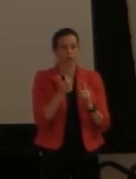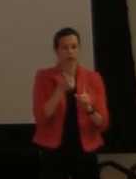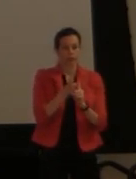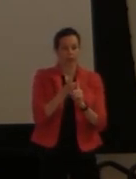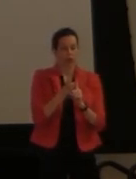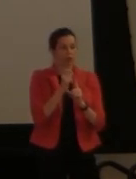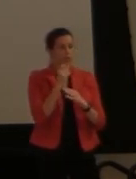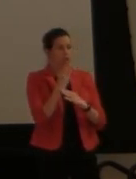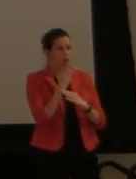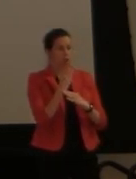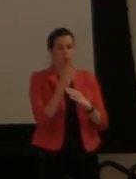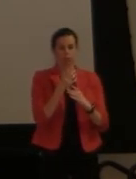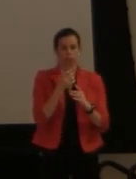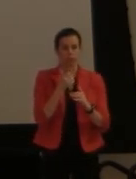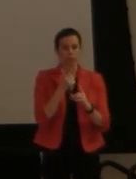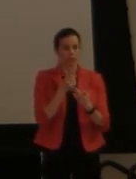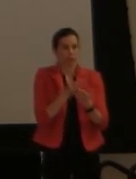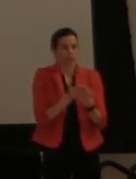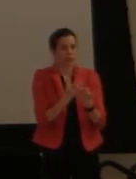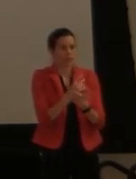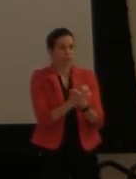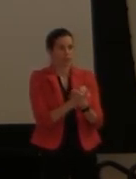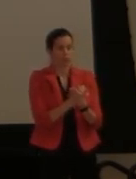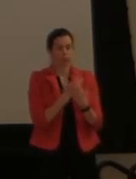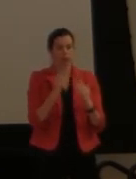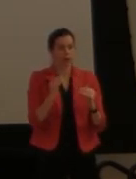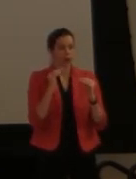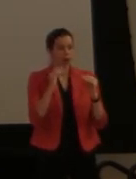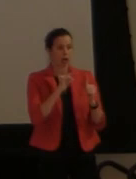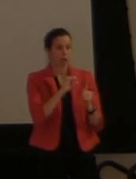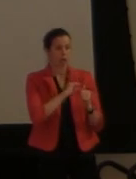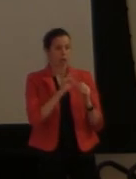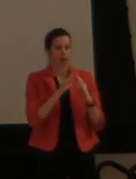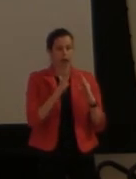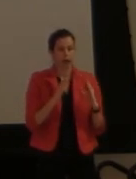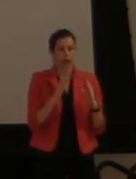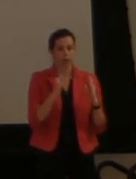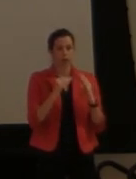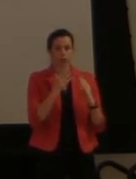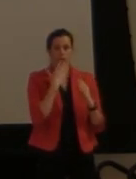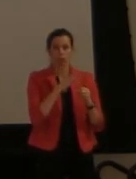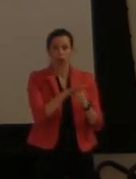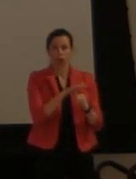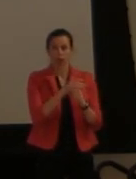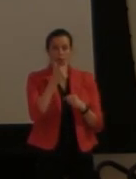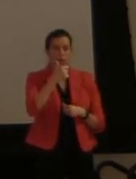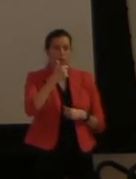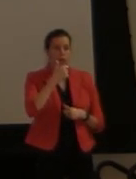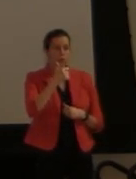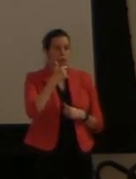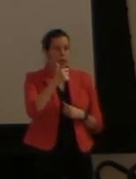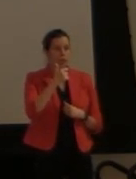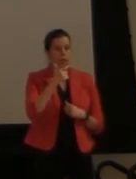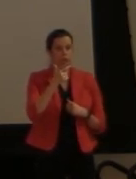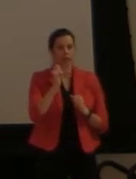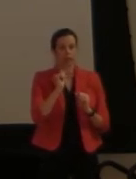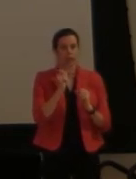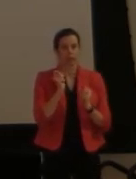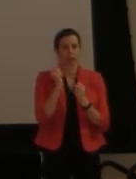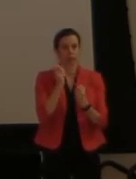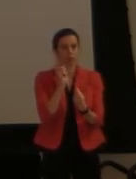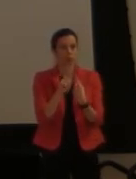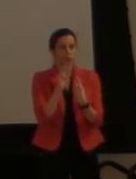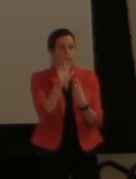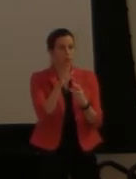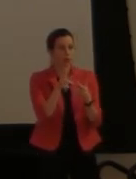a job that pays a self-sufficient income, high quality housing, adequate transportation that can get you to your place of